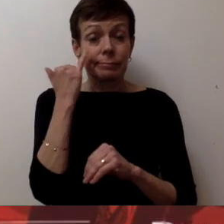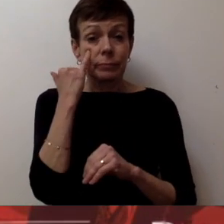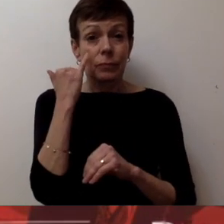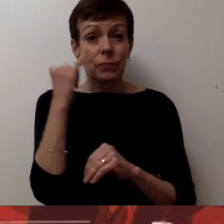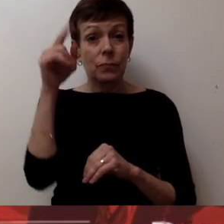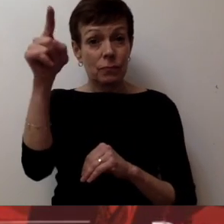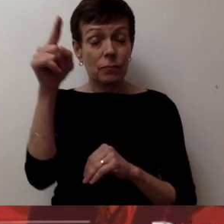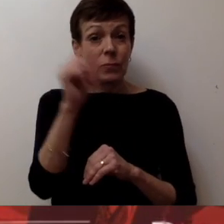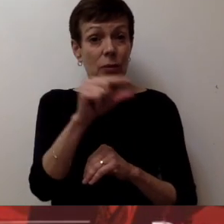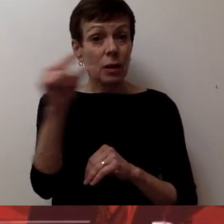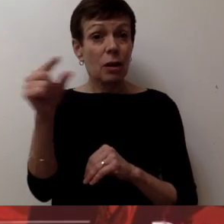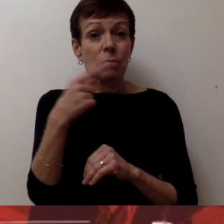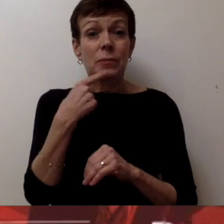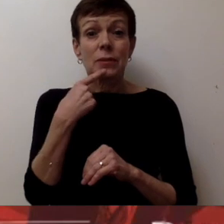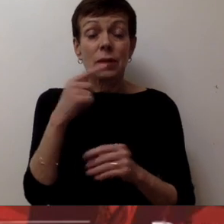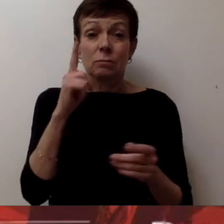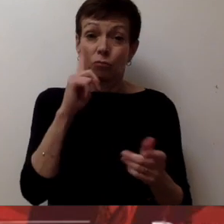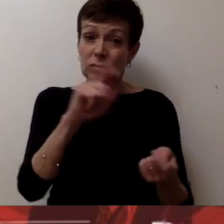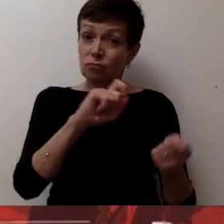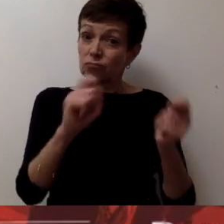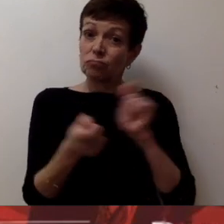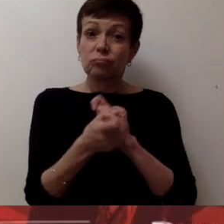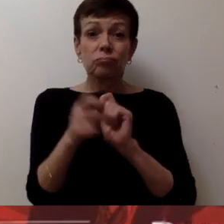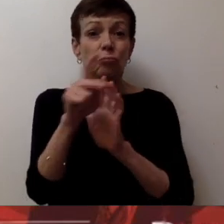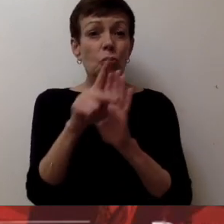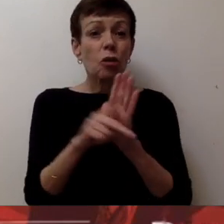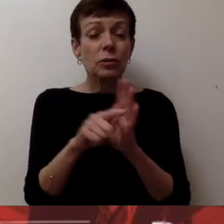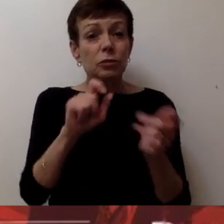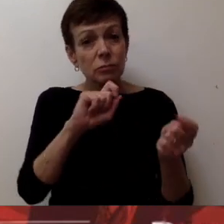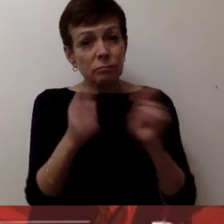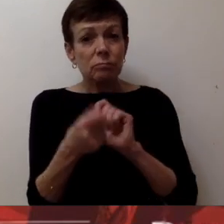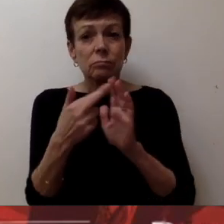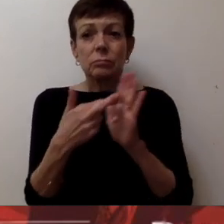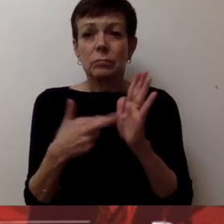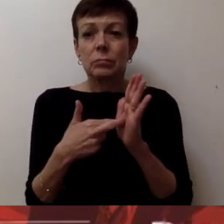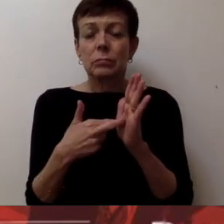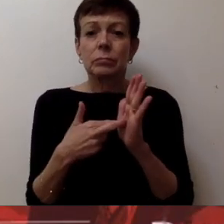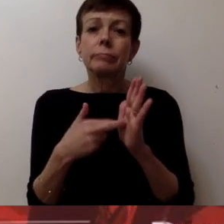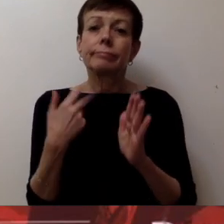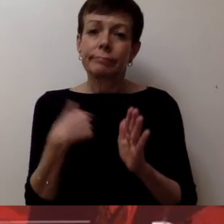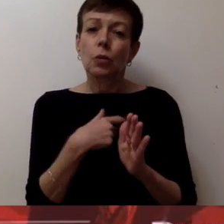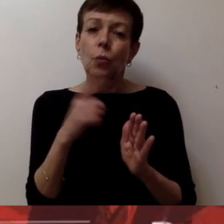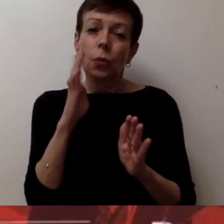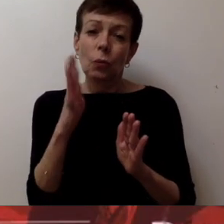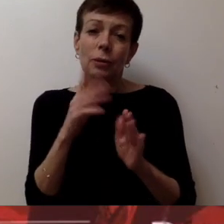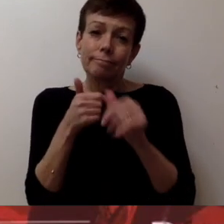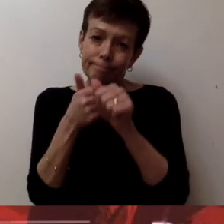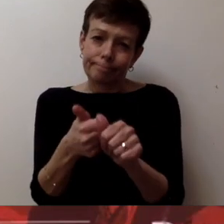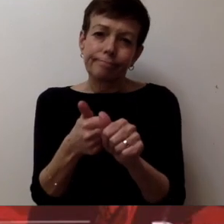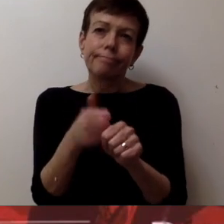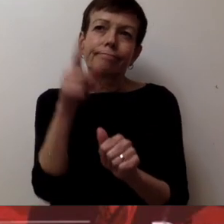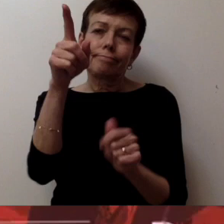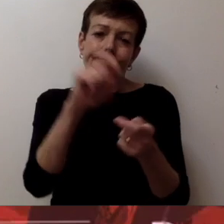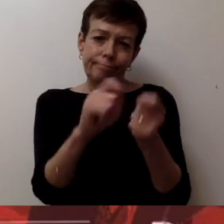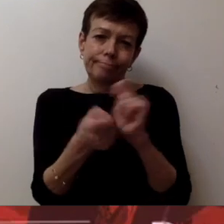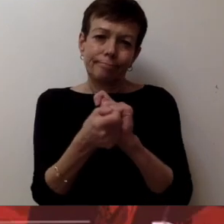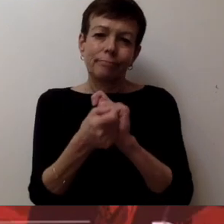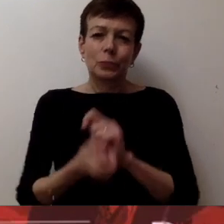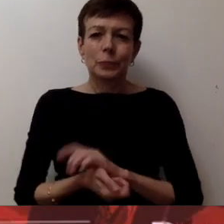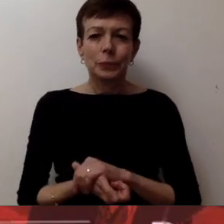receive direction indicating that a change in policy or direction is required, we can always adjust.